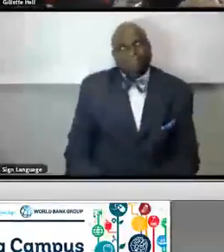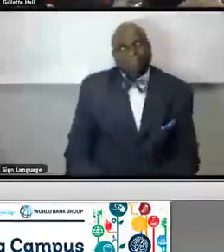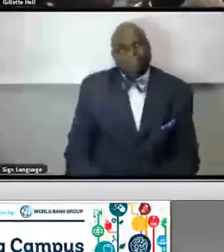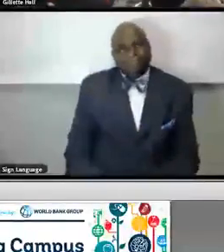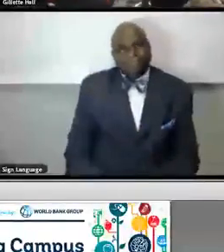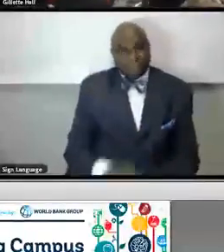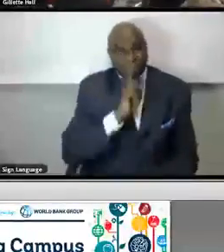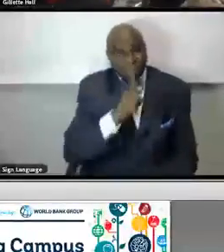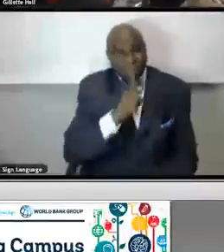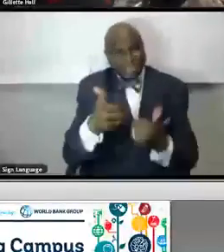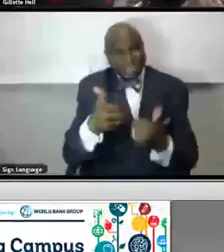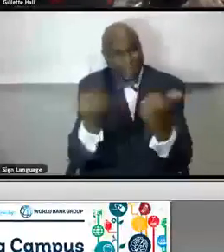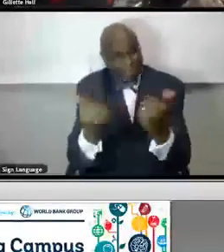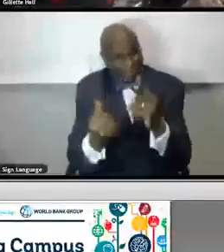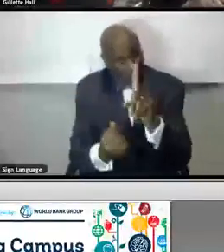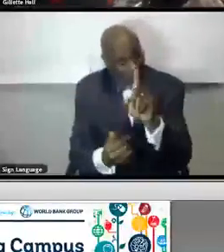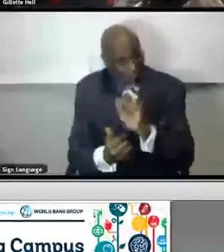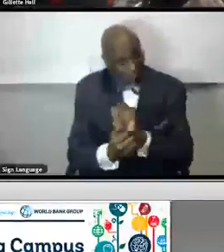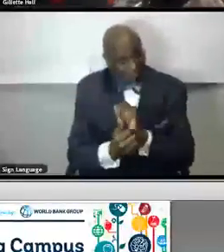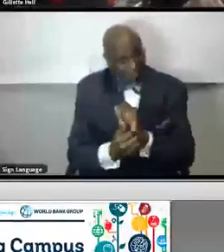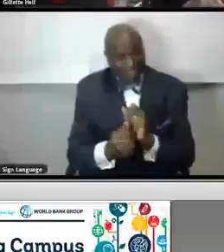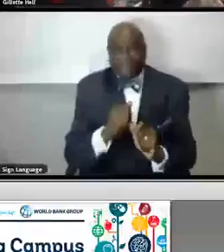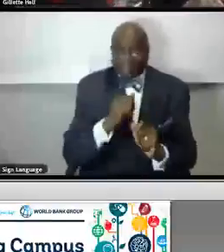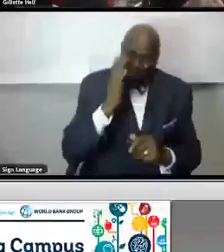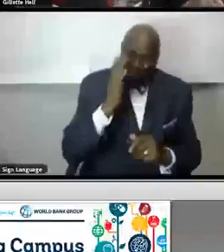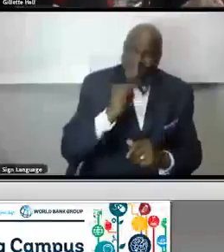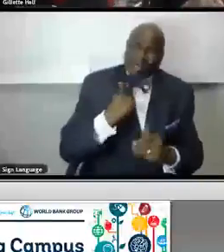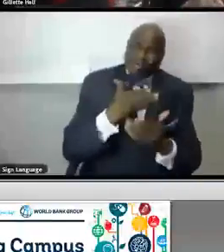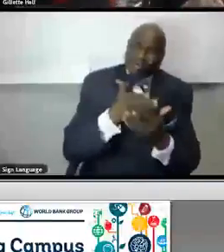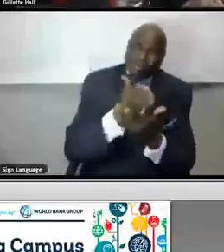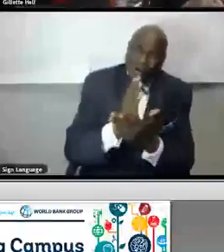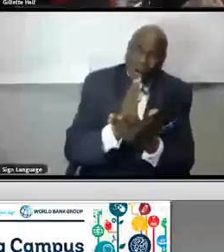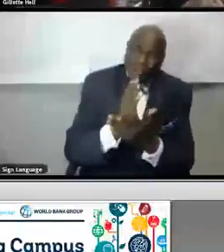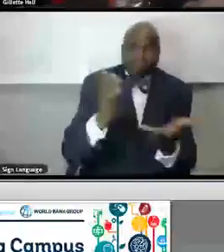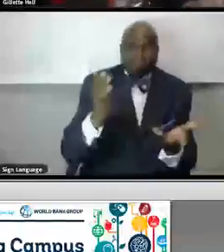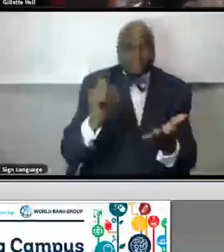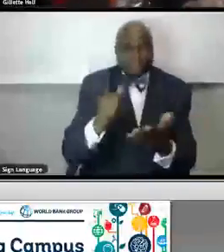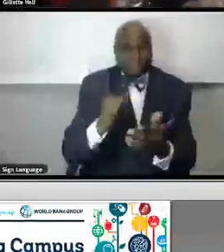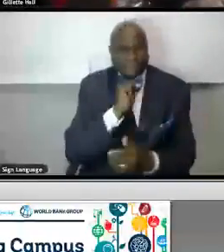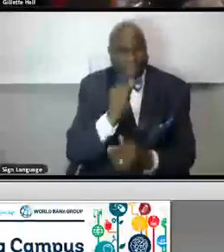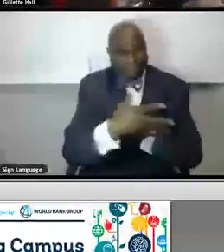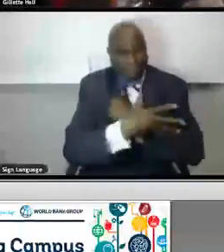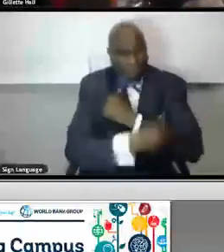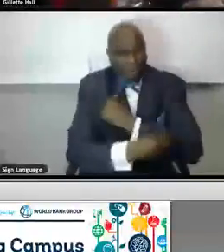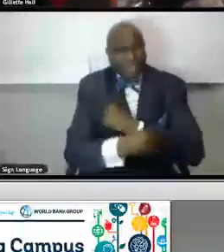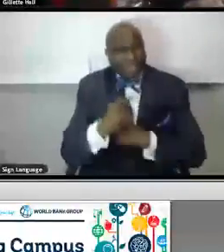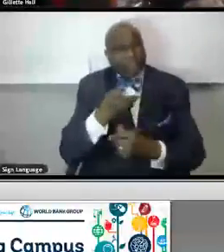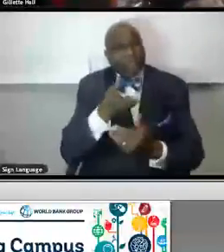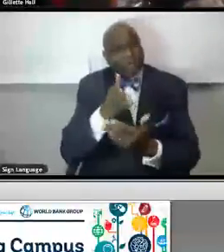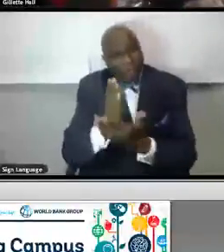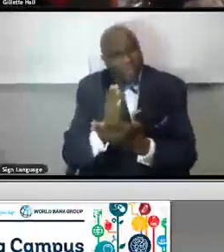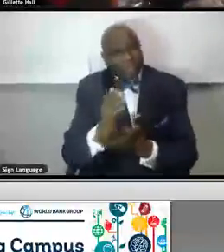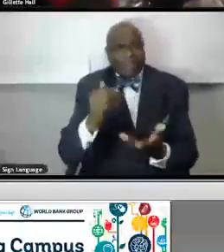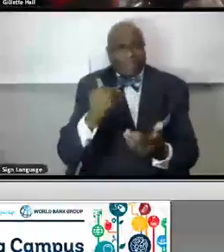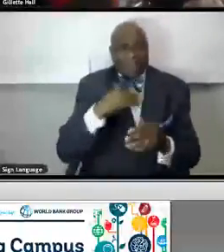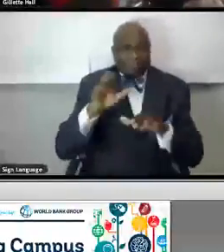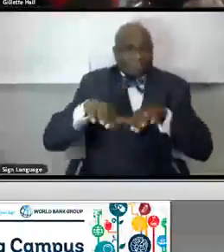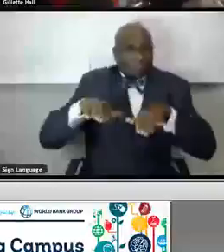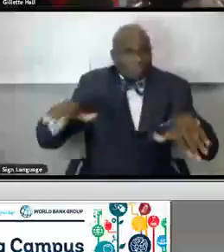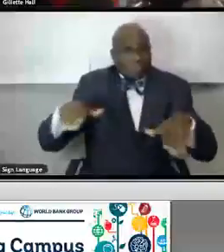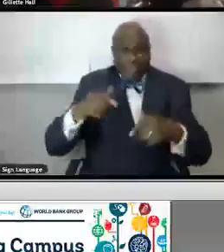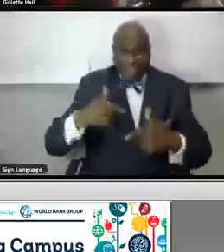Are they really separate? Is it not a right to not be poor? Is it not a right to have your